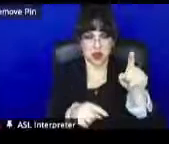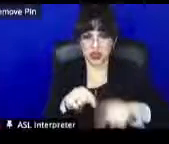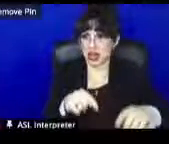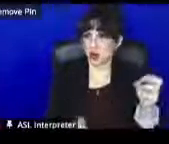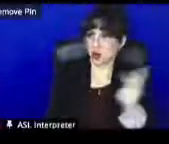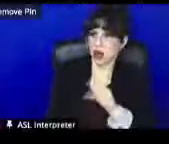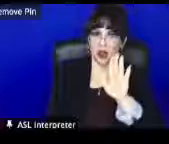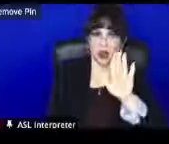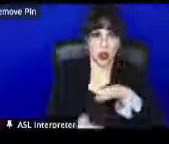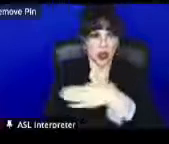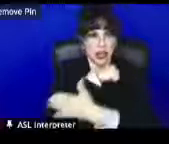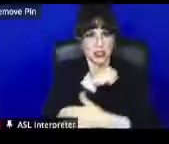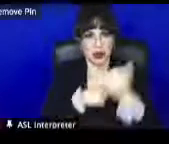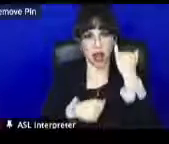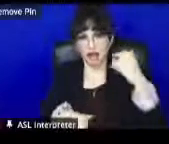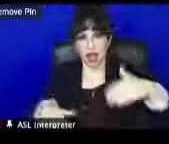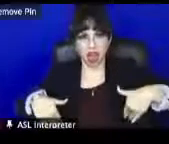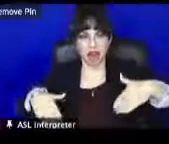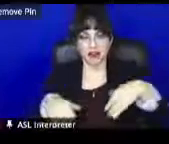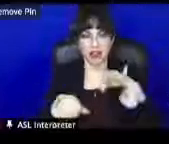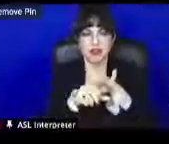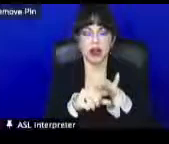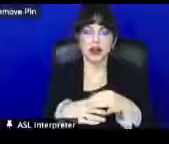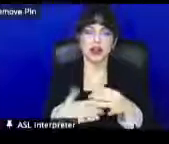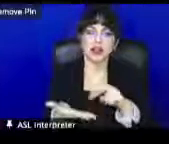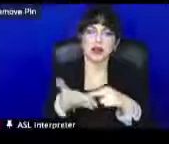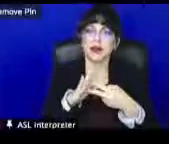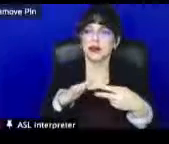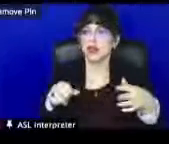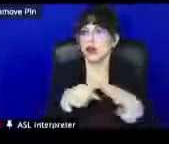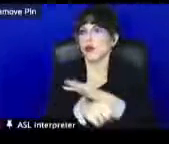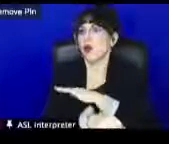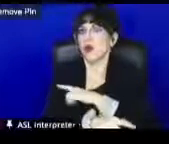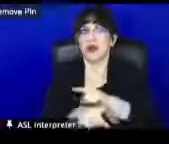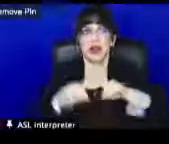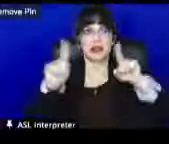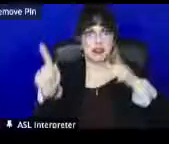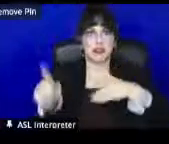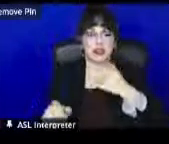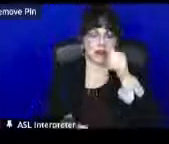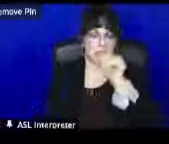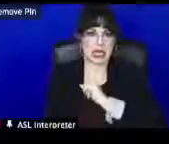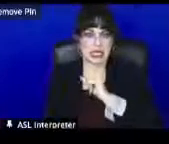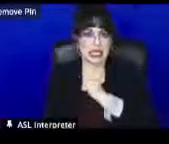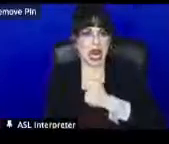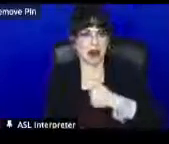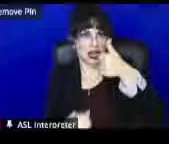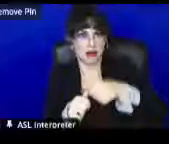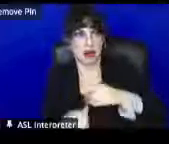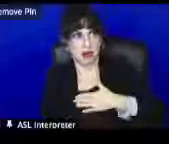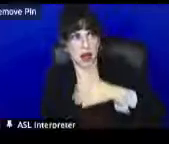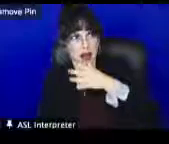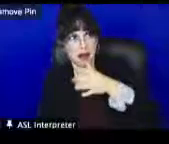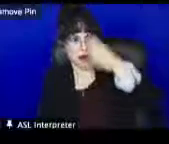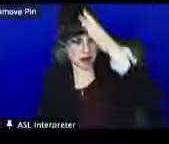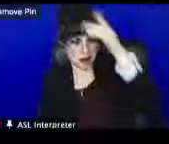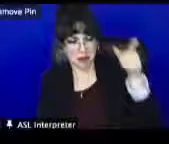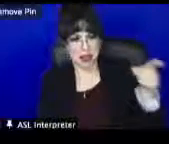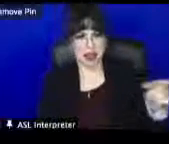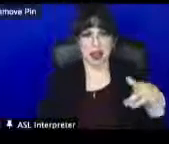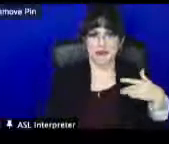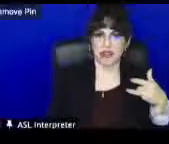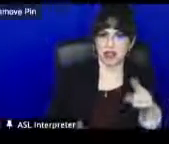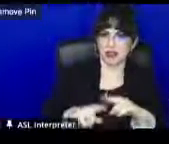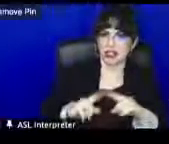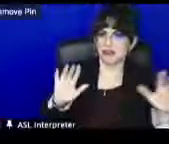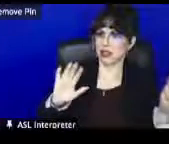if you haven't voted. And so it was a whole different feel. My parents have always had this different feel than the feel of